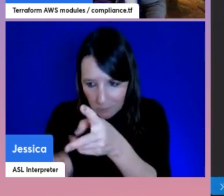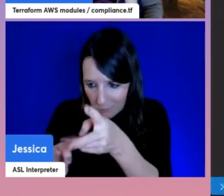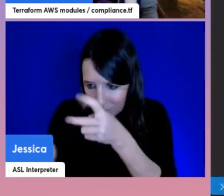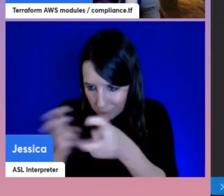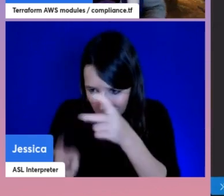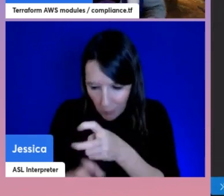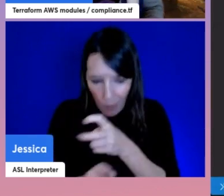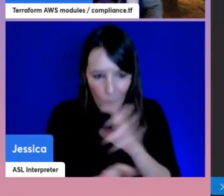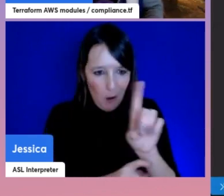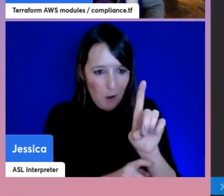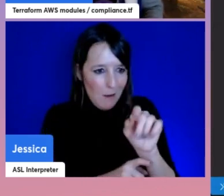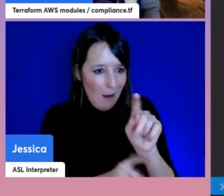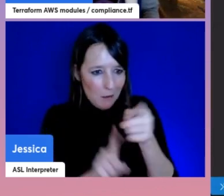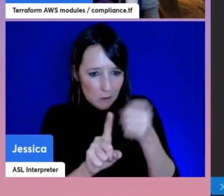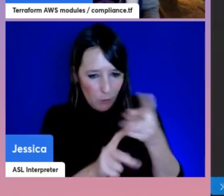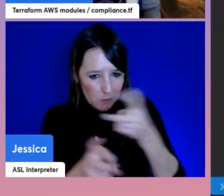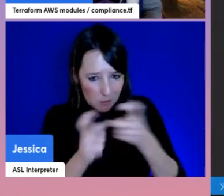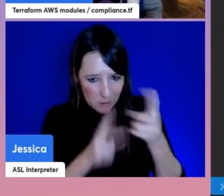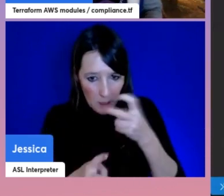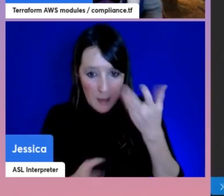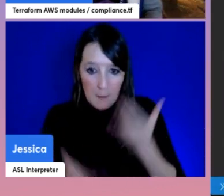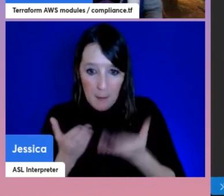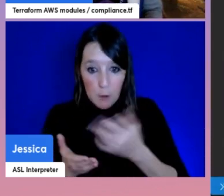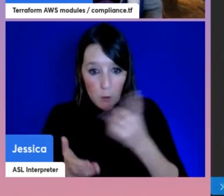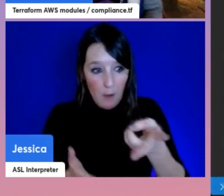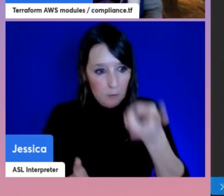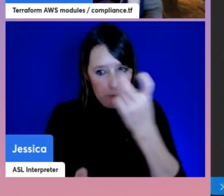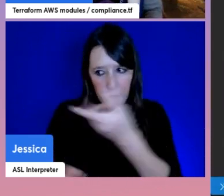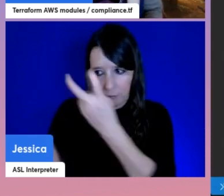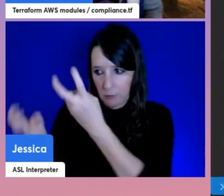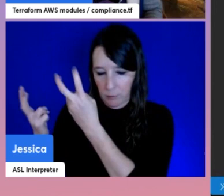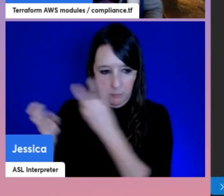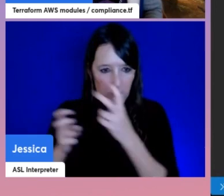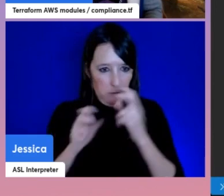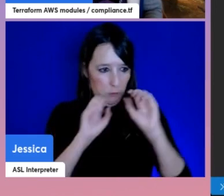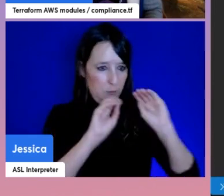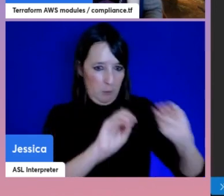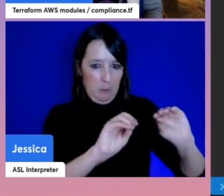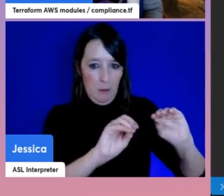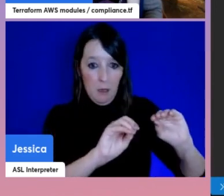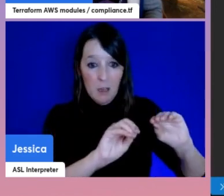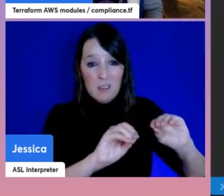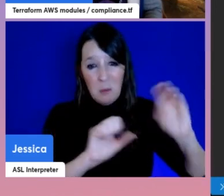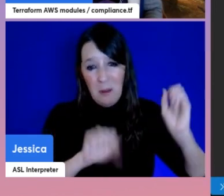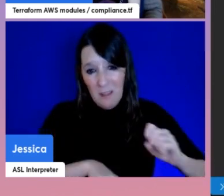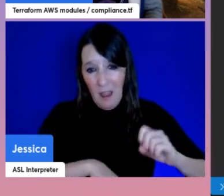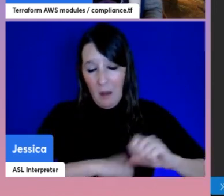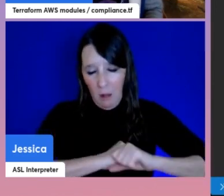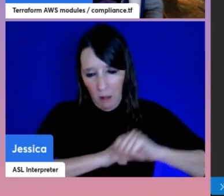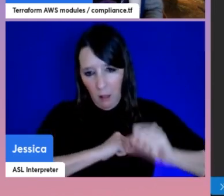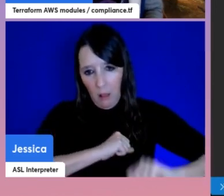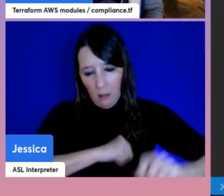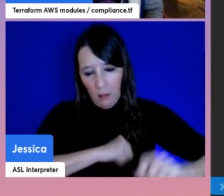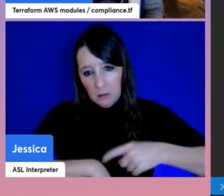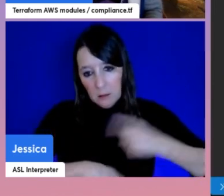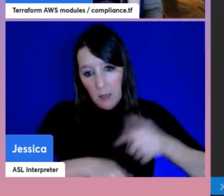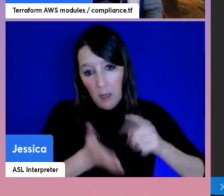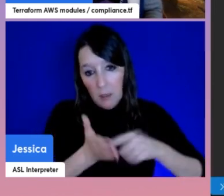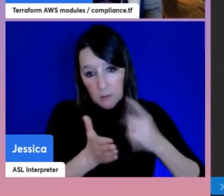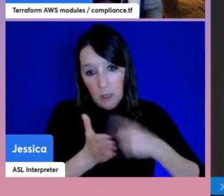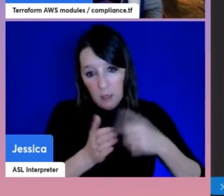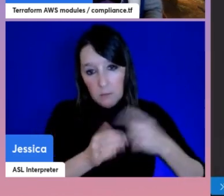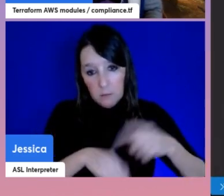it somehow, and so on. So it can be quite tedious for some things. If you're lazy